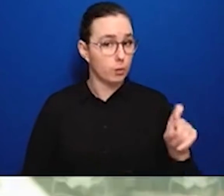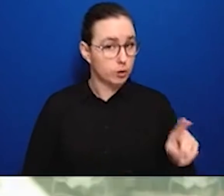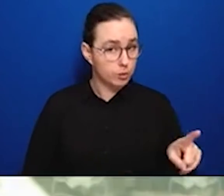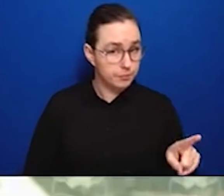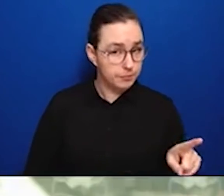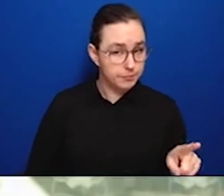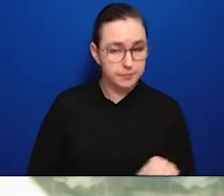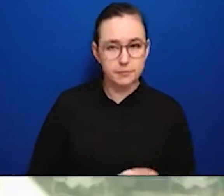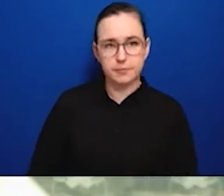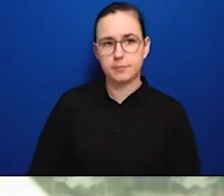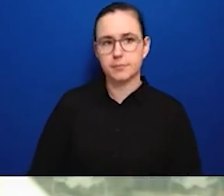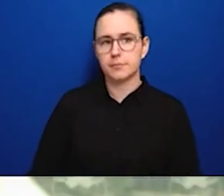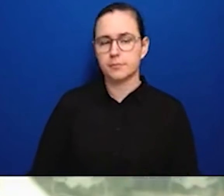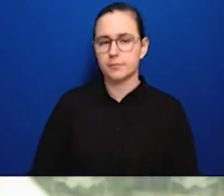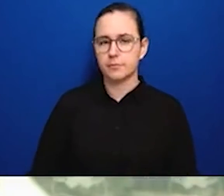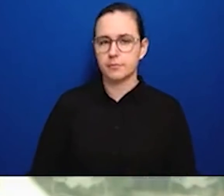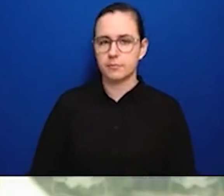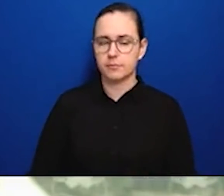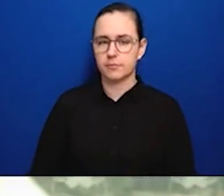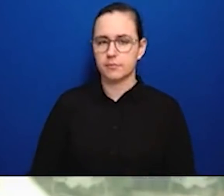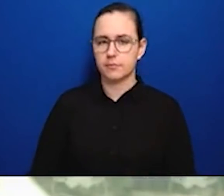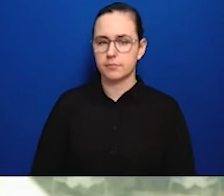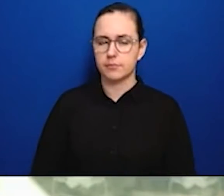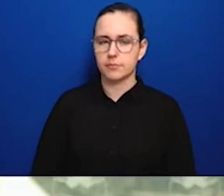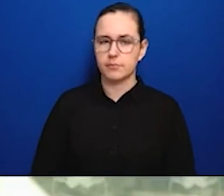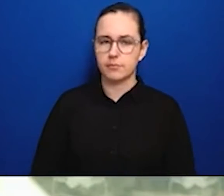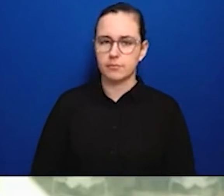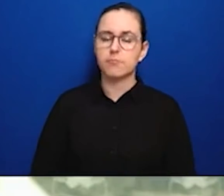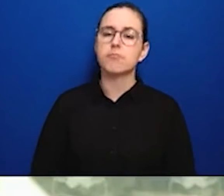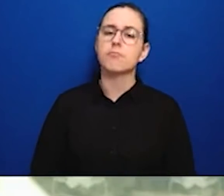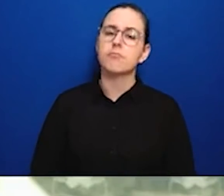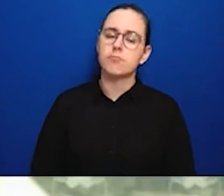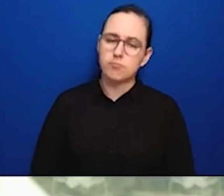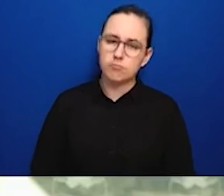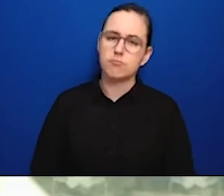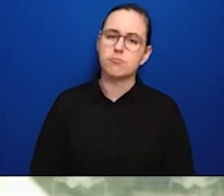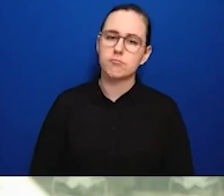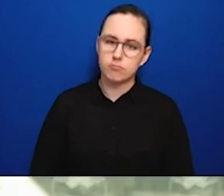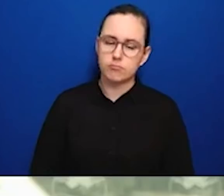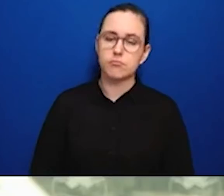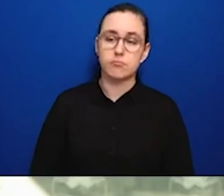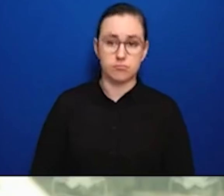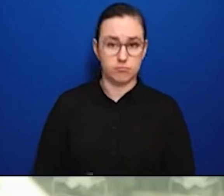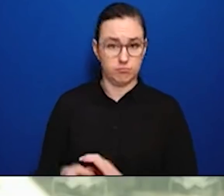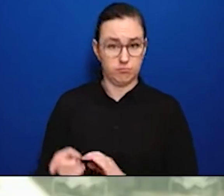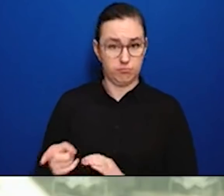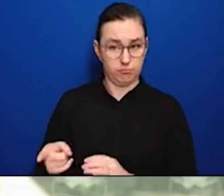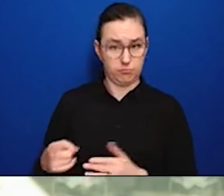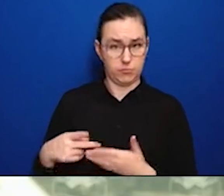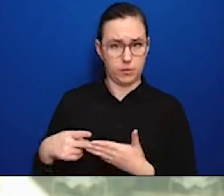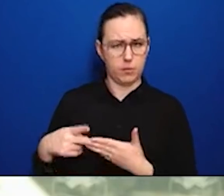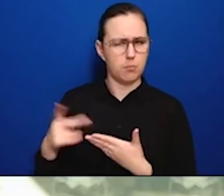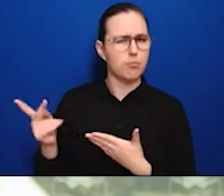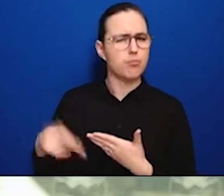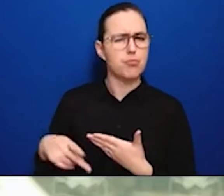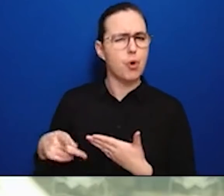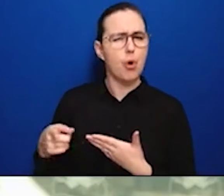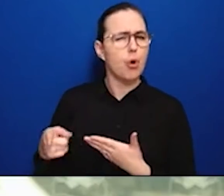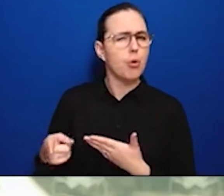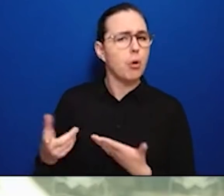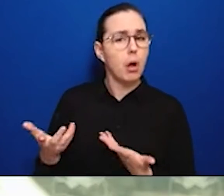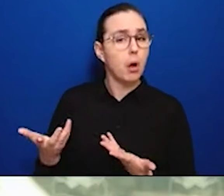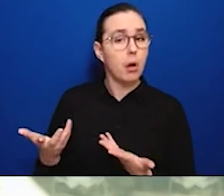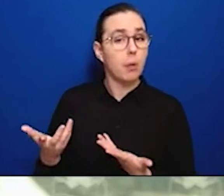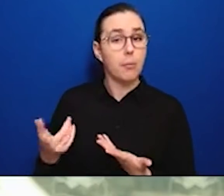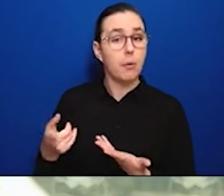you. Will this program automatically be available to other businesses if they